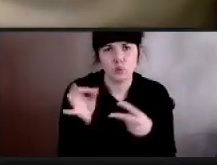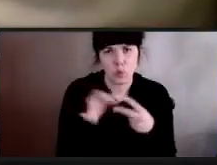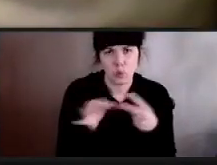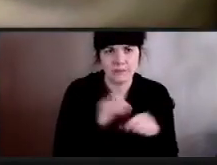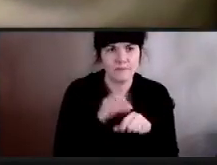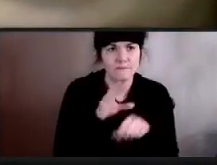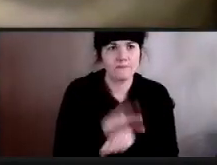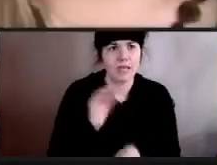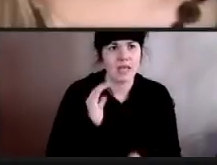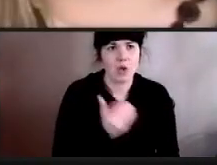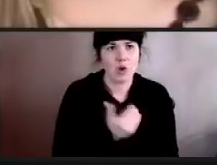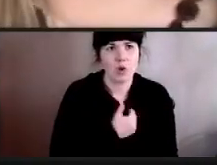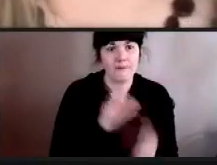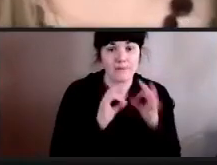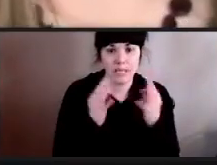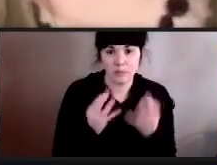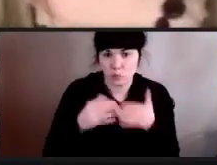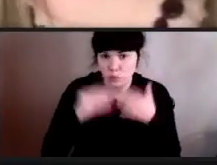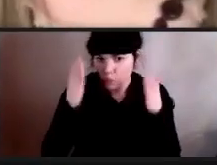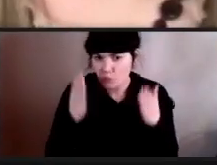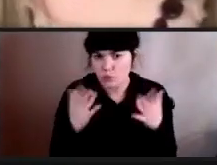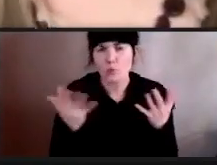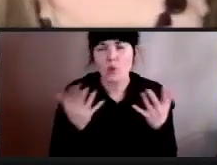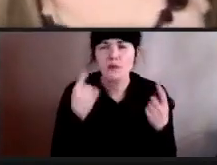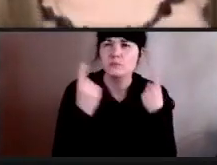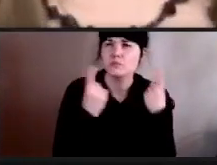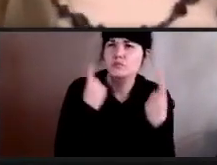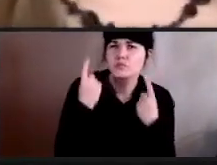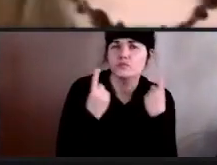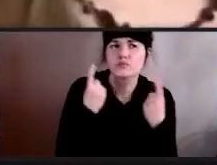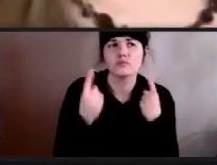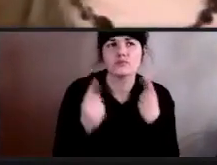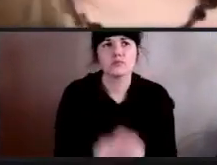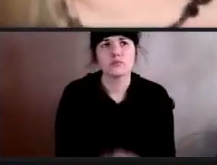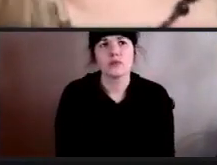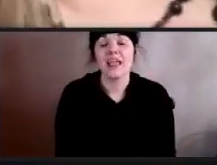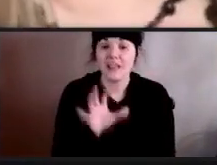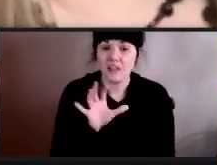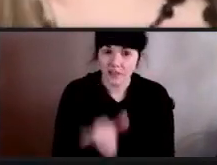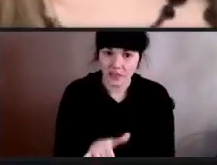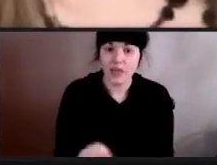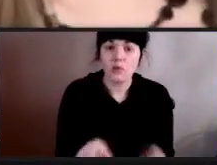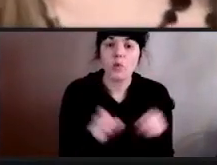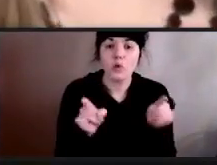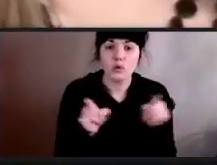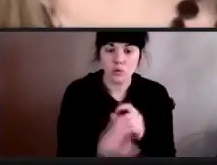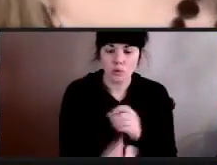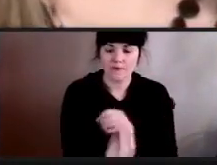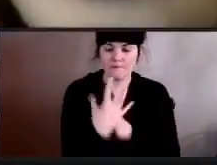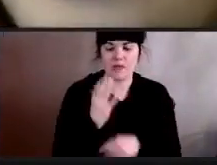that that also contributes to safety when we talk about mental health.